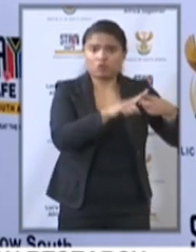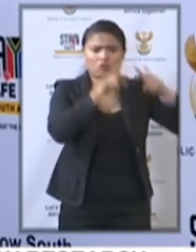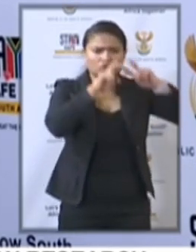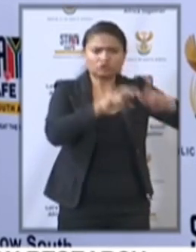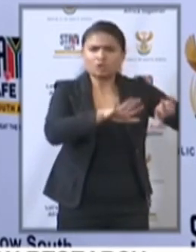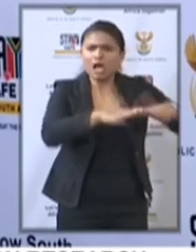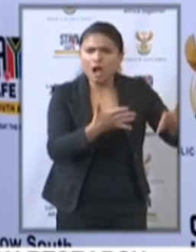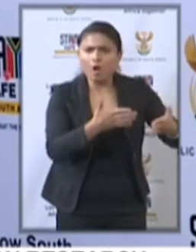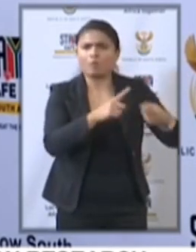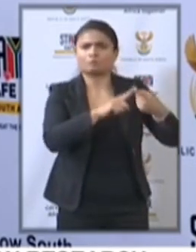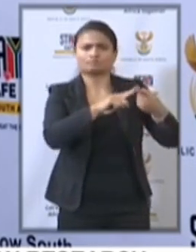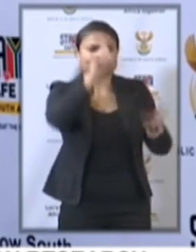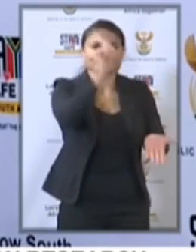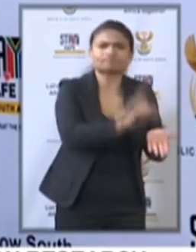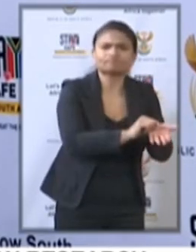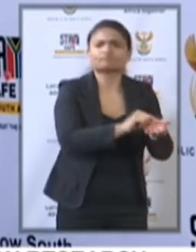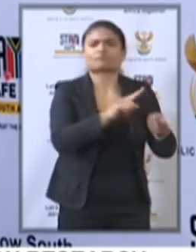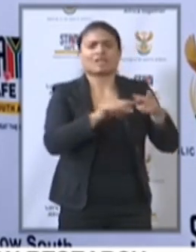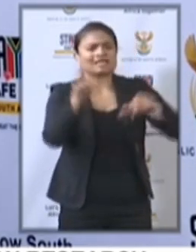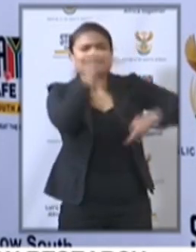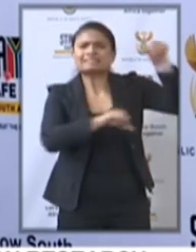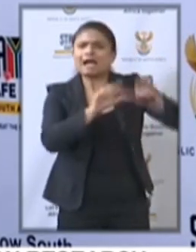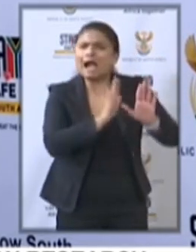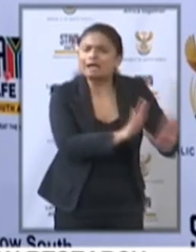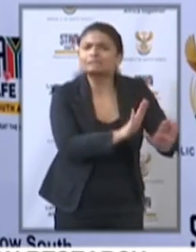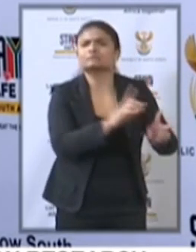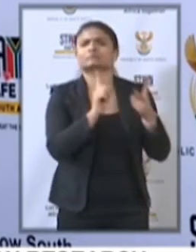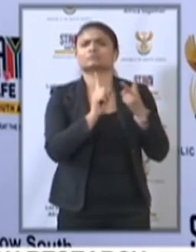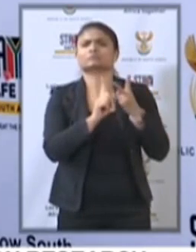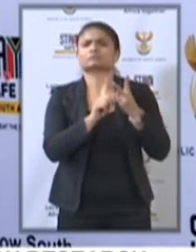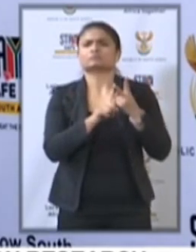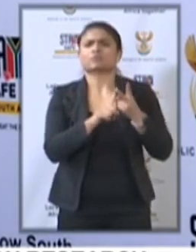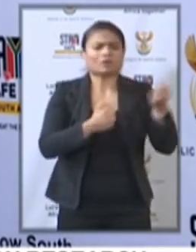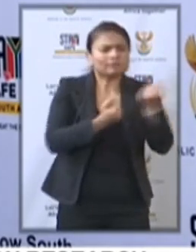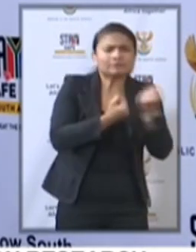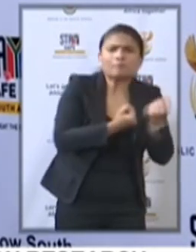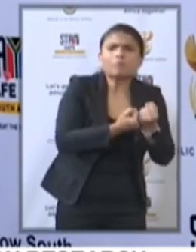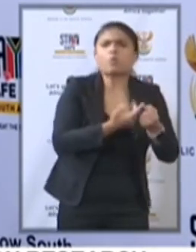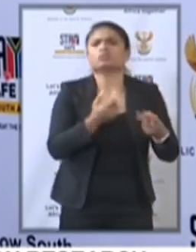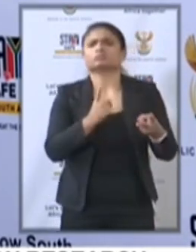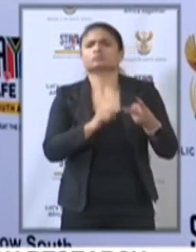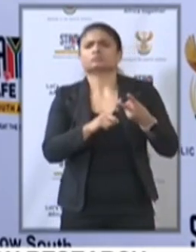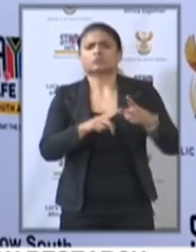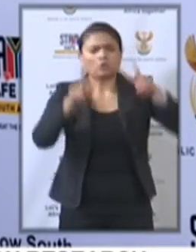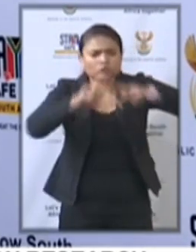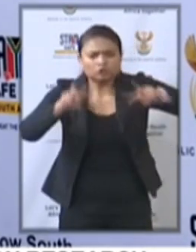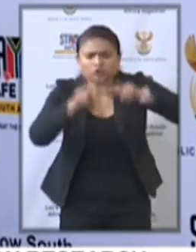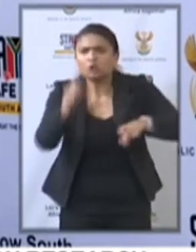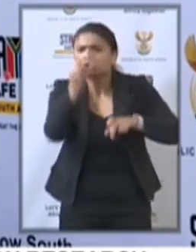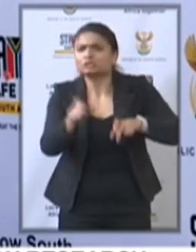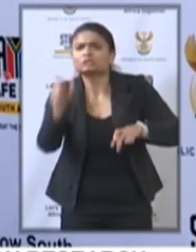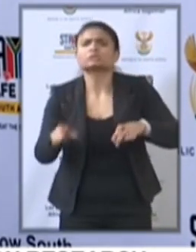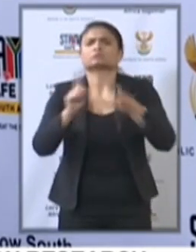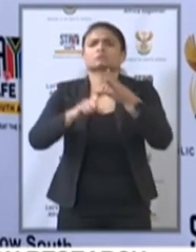communication, including support to journalists and science advice to governments in